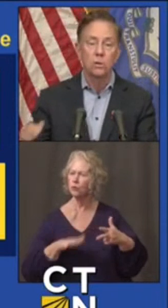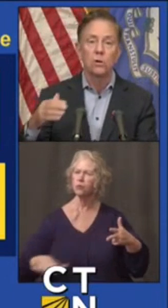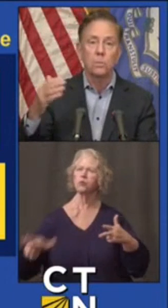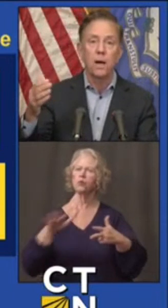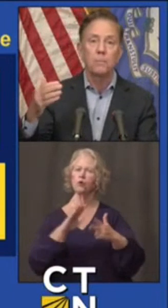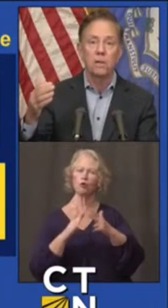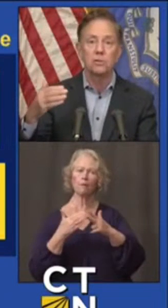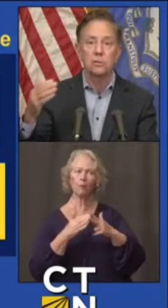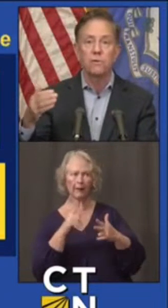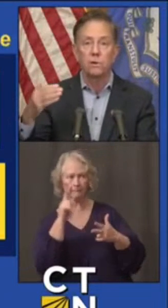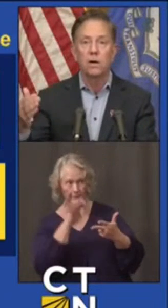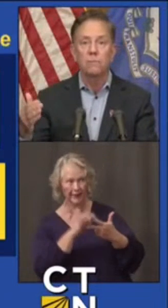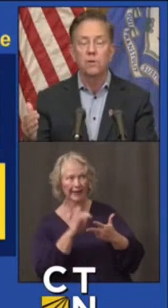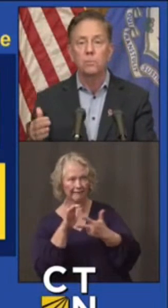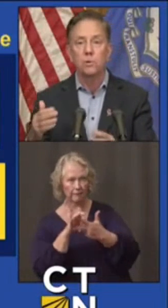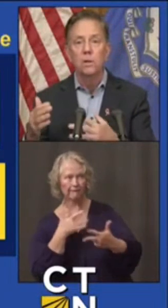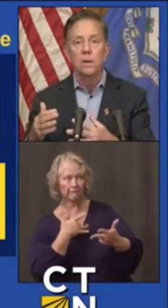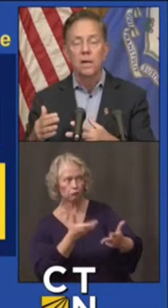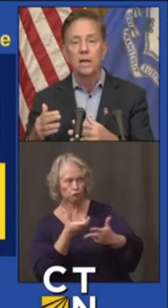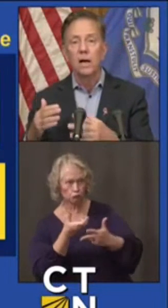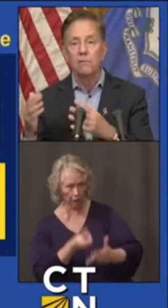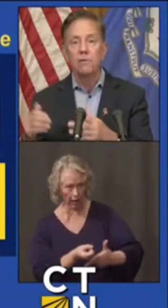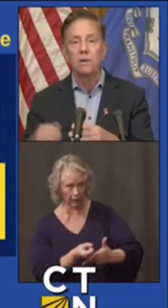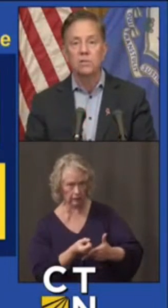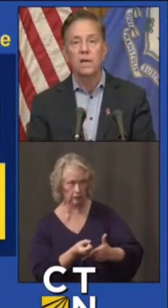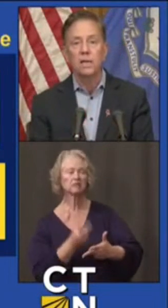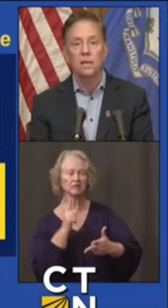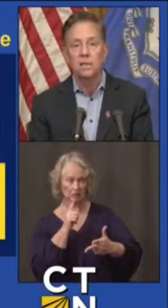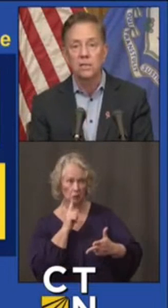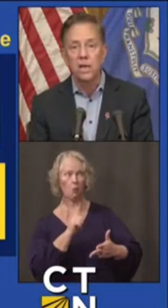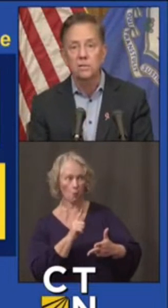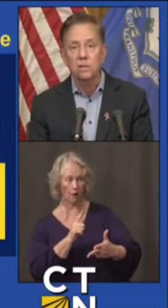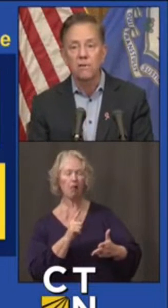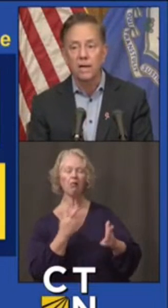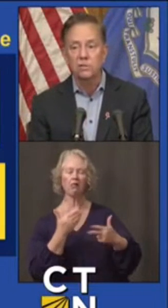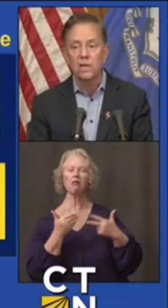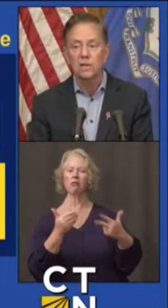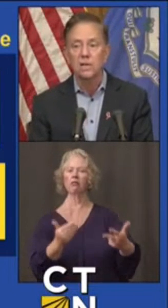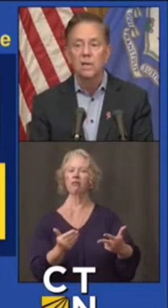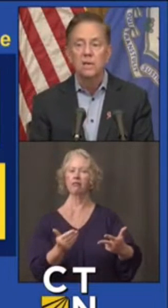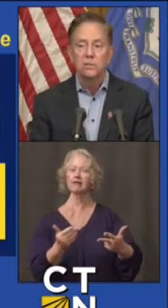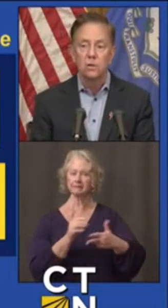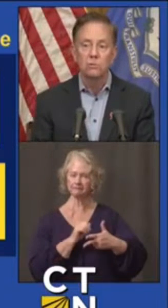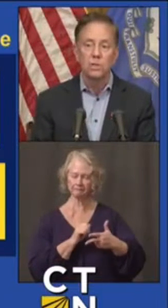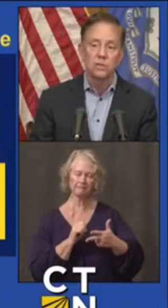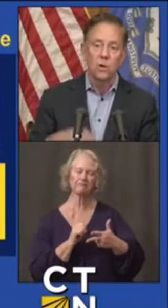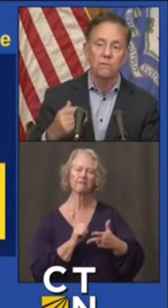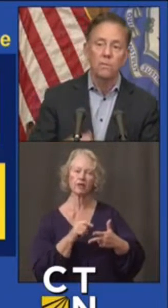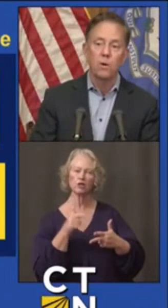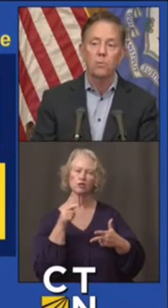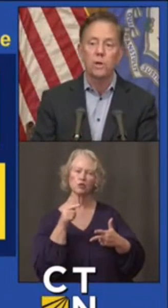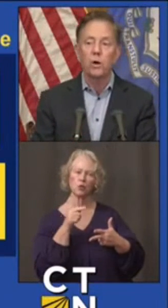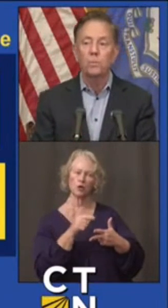that those populations feel comfortable and confident taking, in this case, the vaccine. So